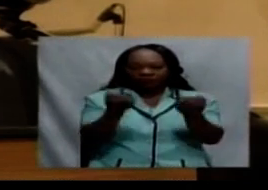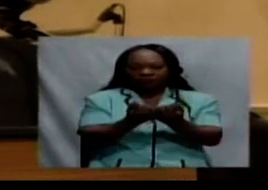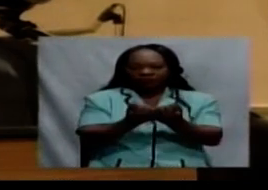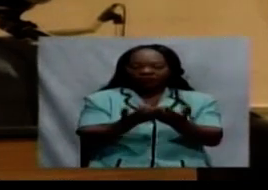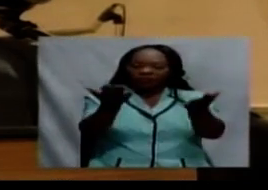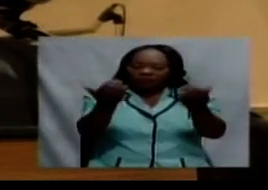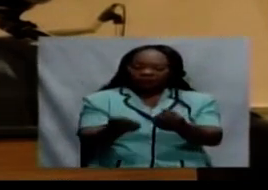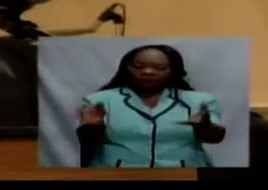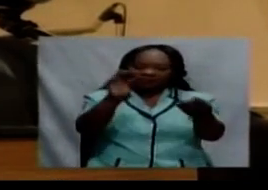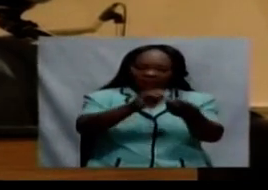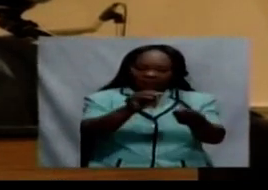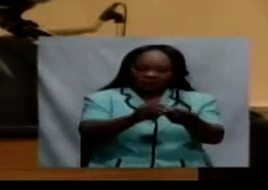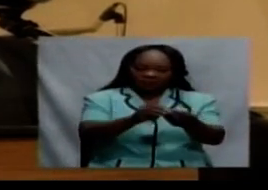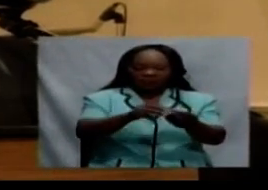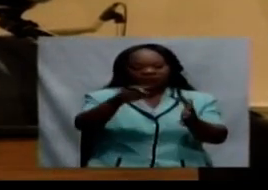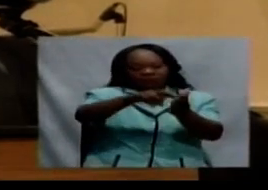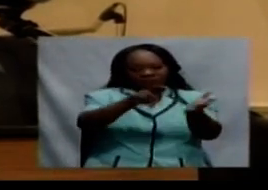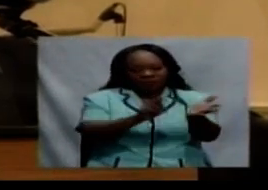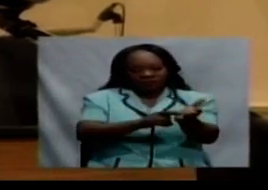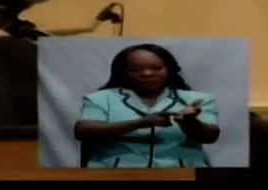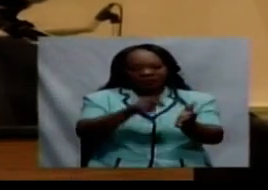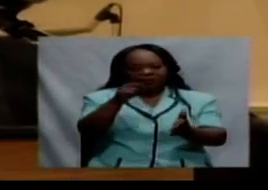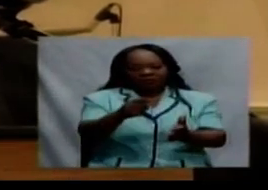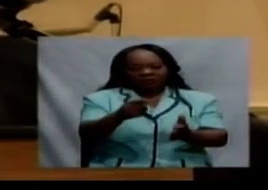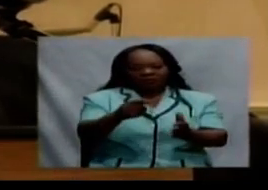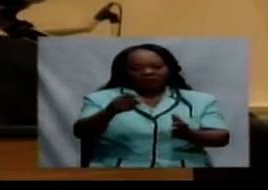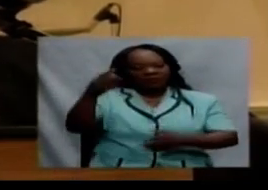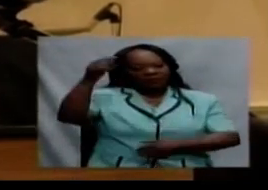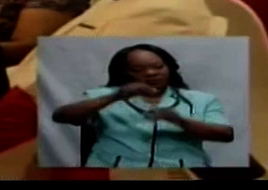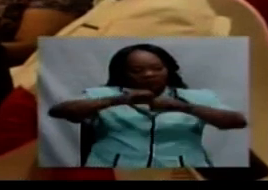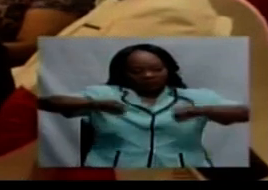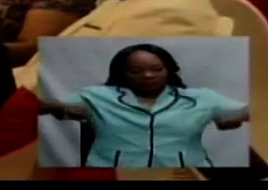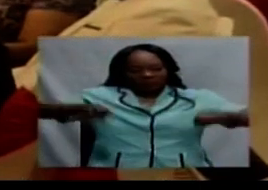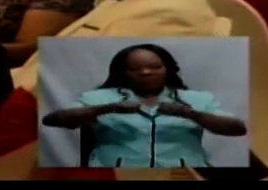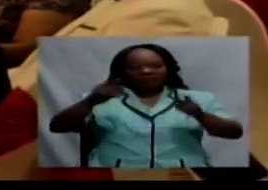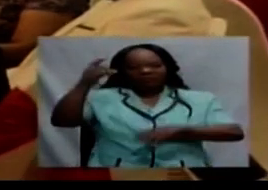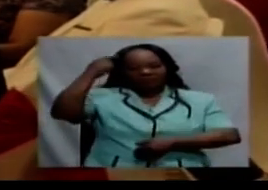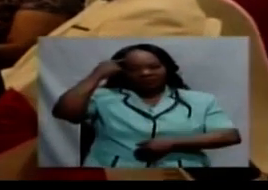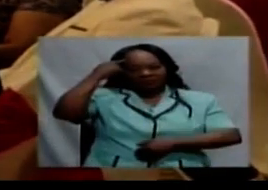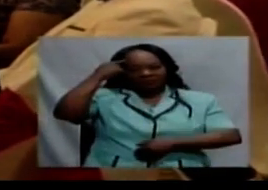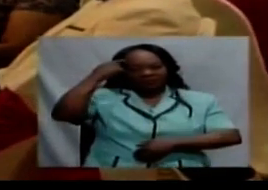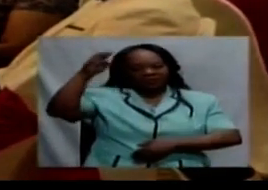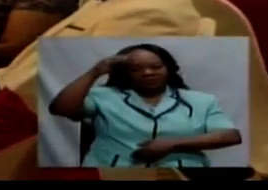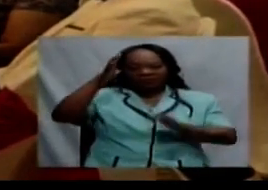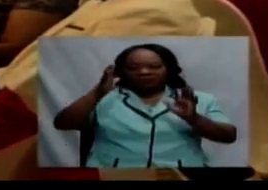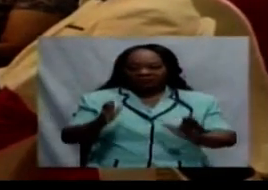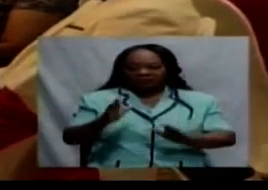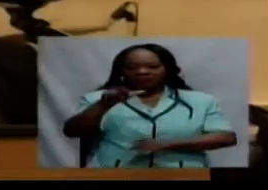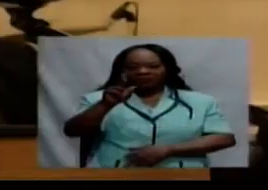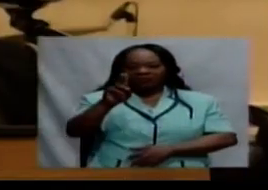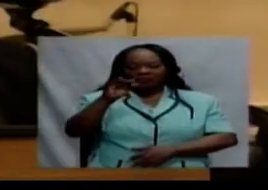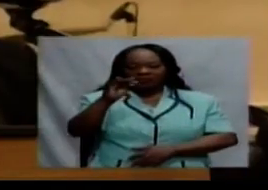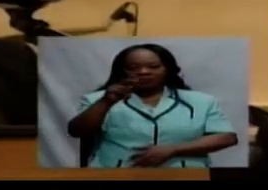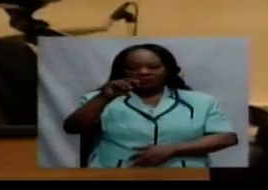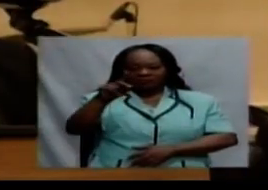record that I dissociate the Patriotic Front. And also, as Minister of Justice, I want to